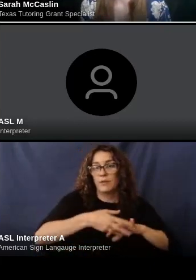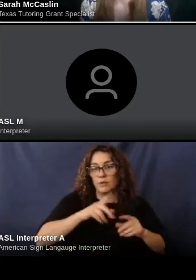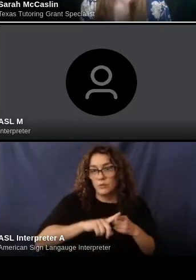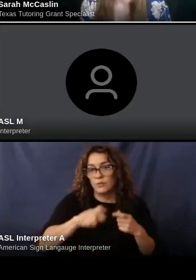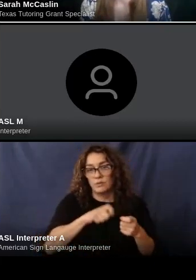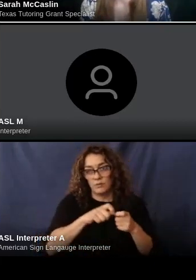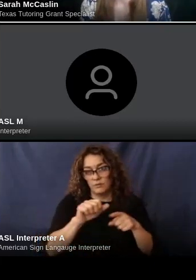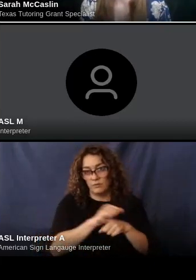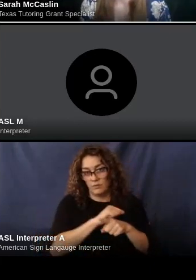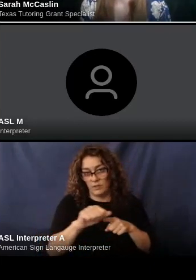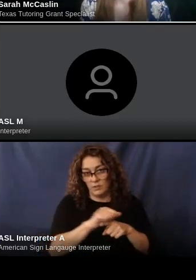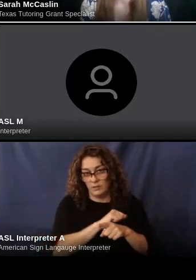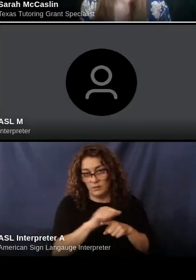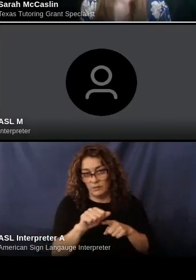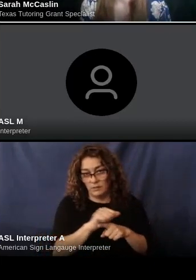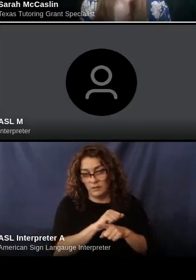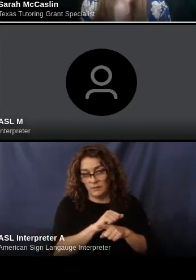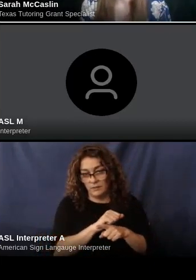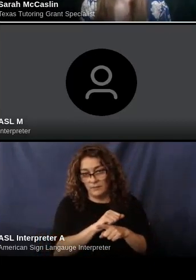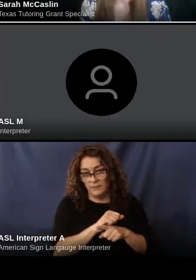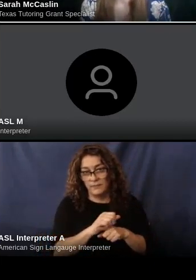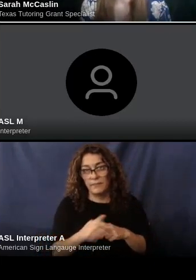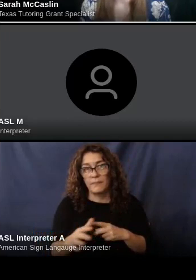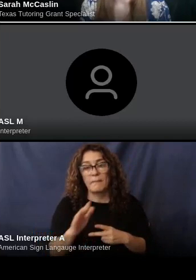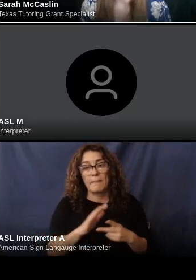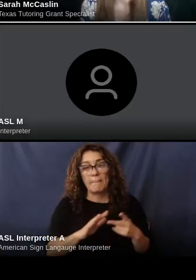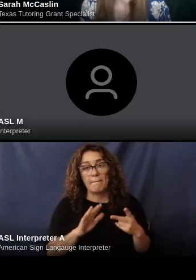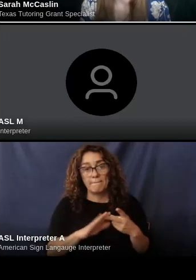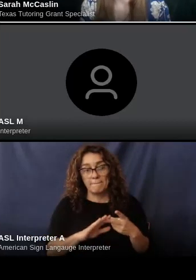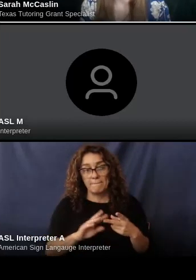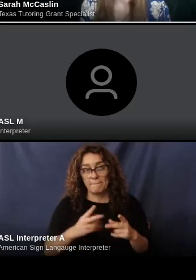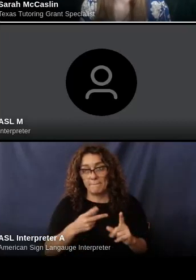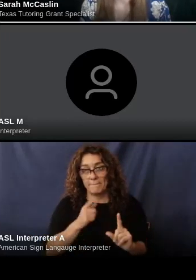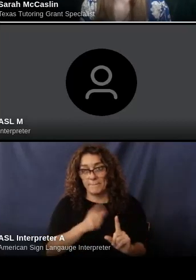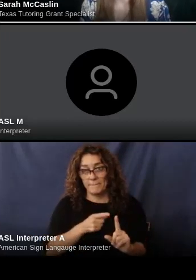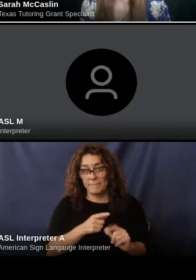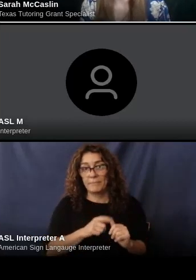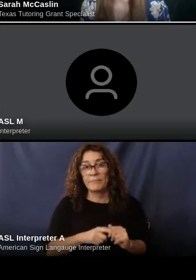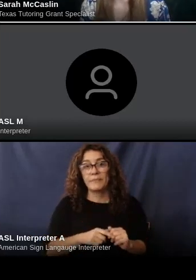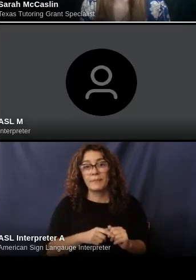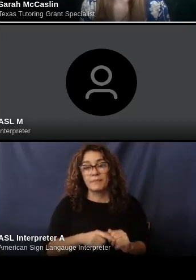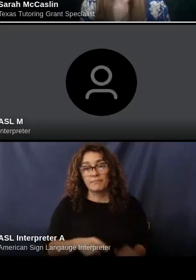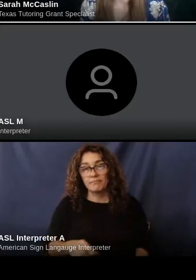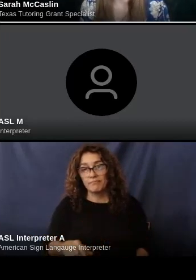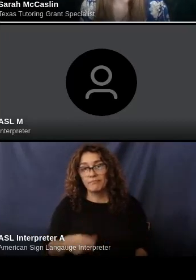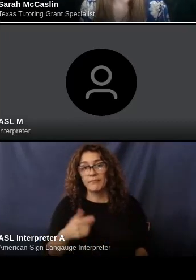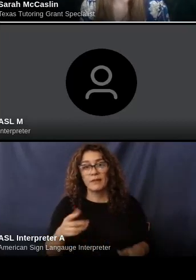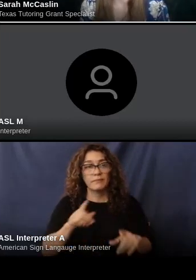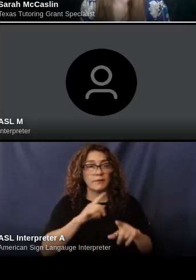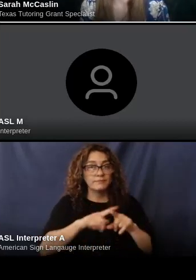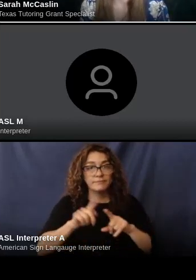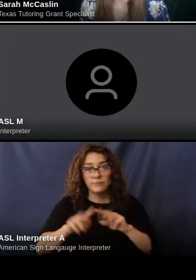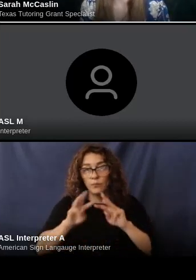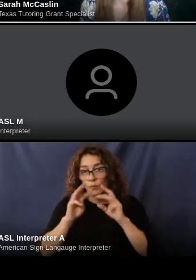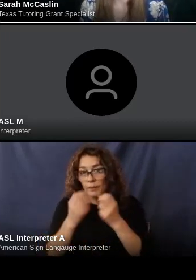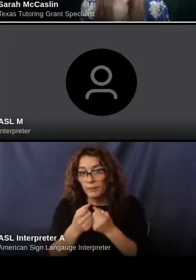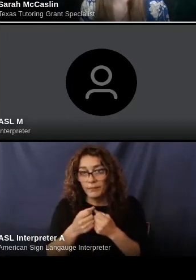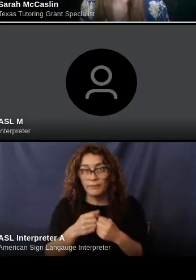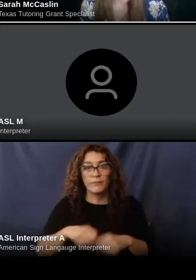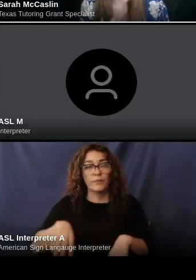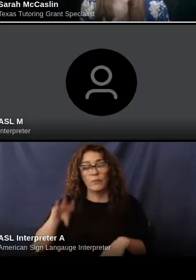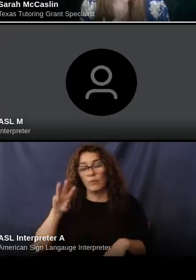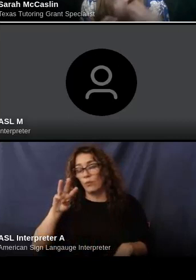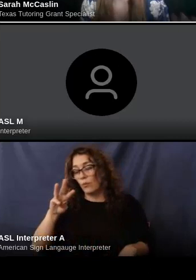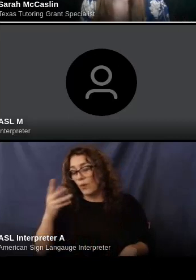Additionally, there are they reference available supports in different webinars, calls, and marketing